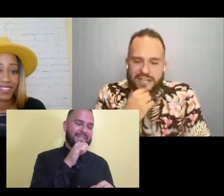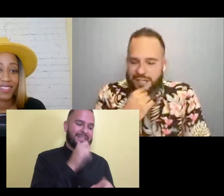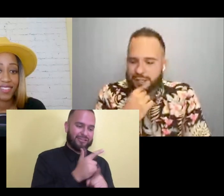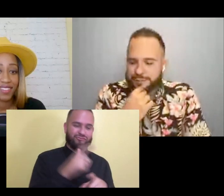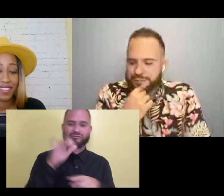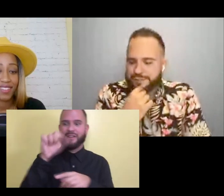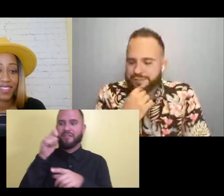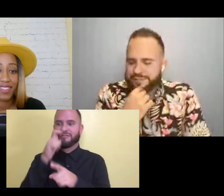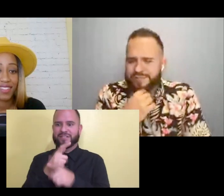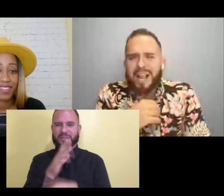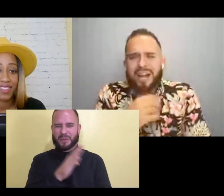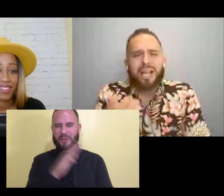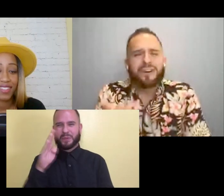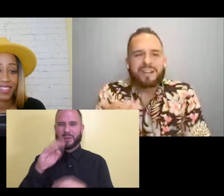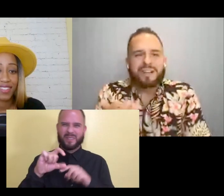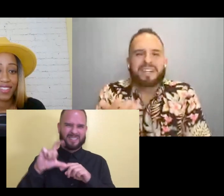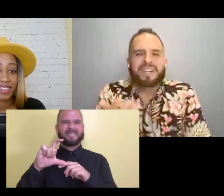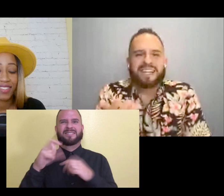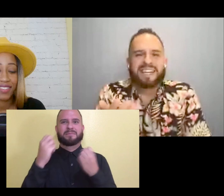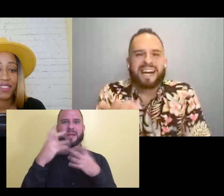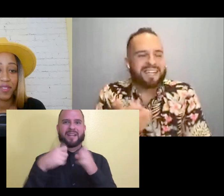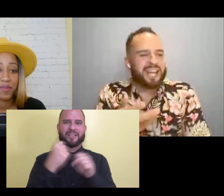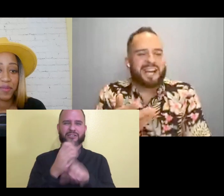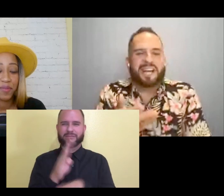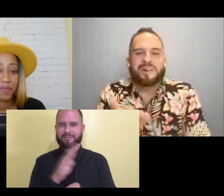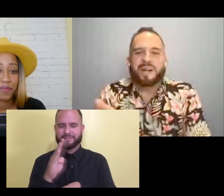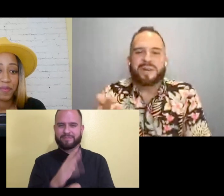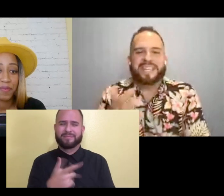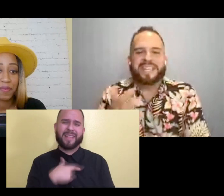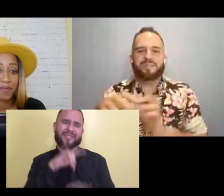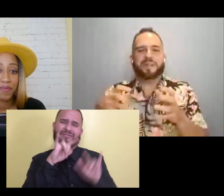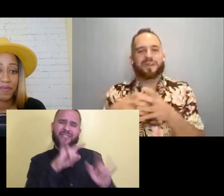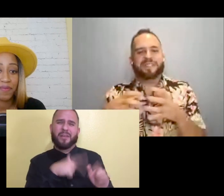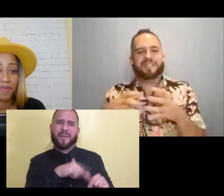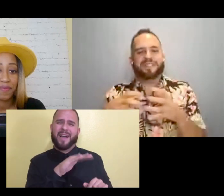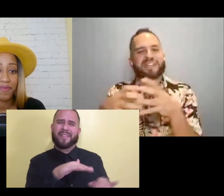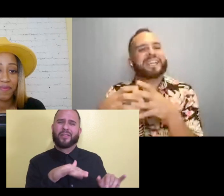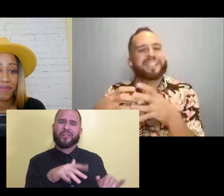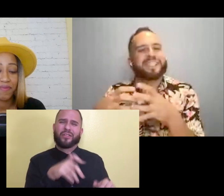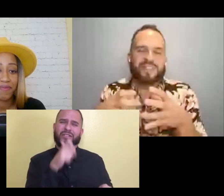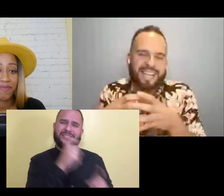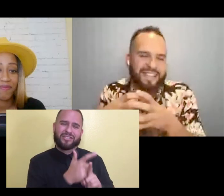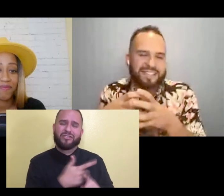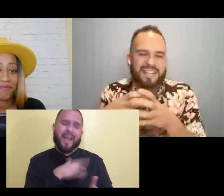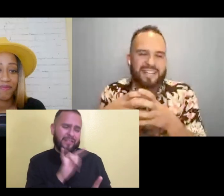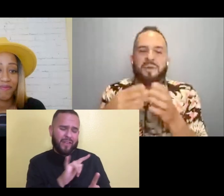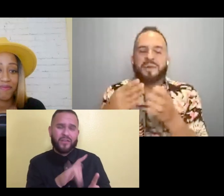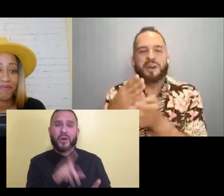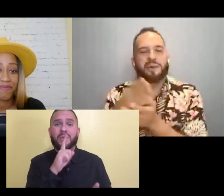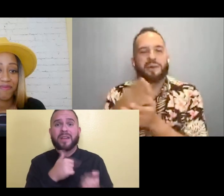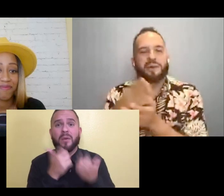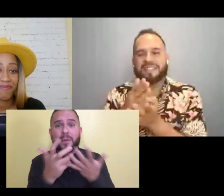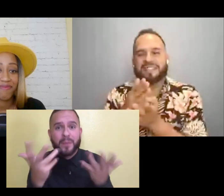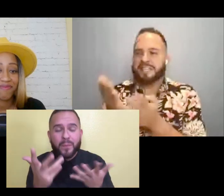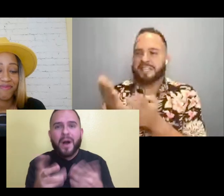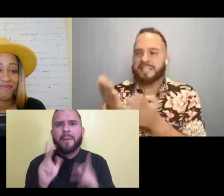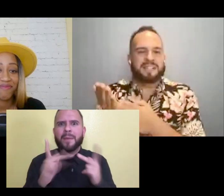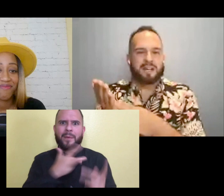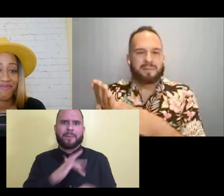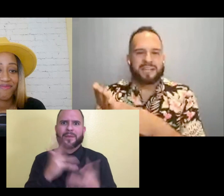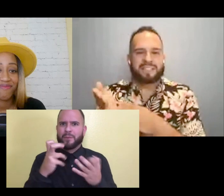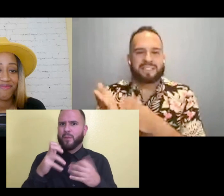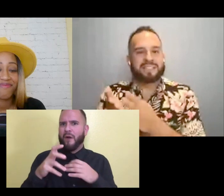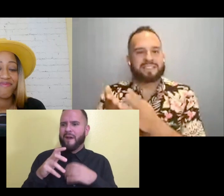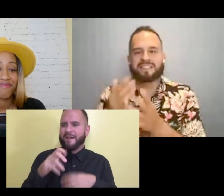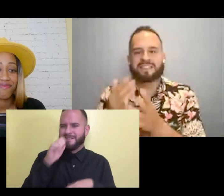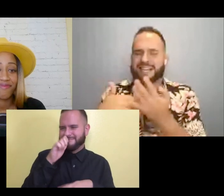sister. Love her. Actually, I kind of recommend that. Everybody wants to have their kids all together. But you know what? I think the fact that my parents